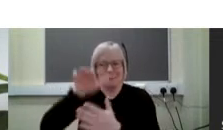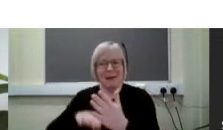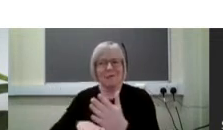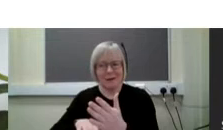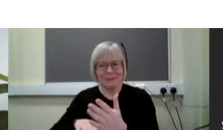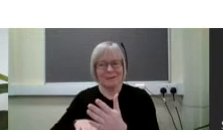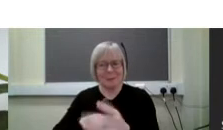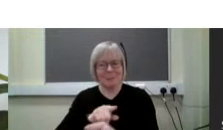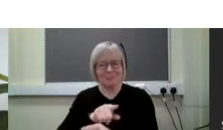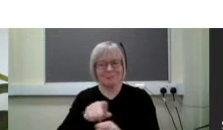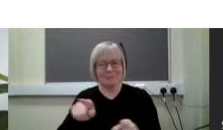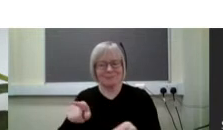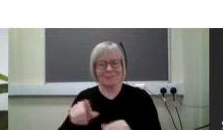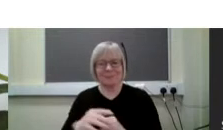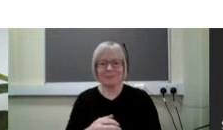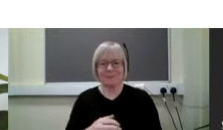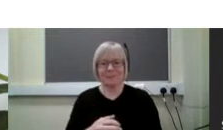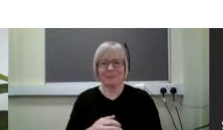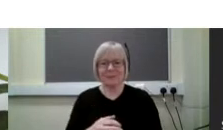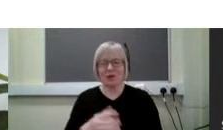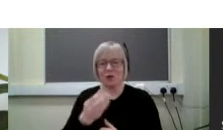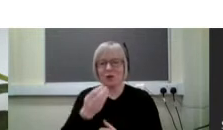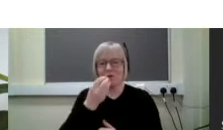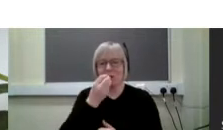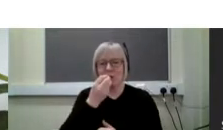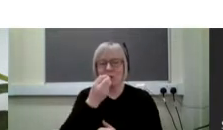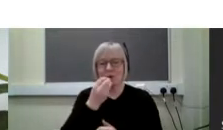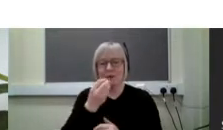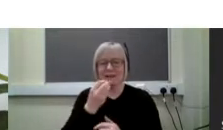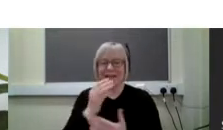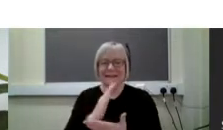that food security,